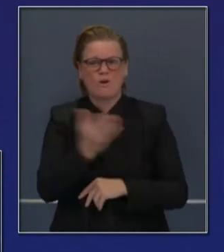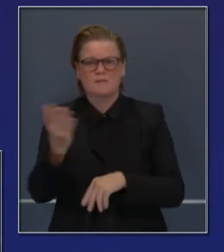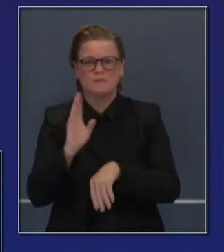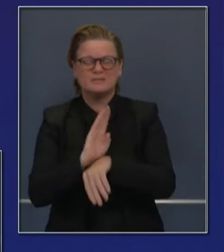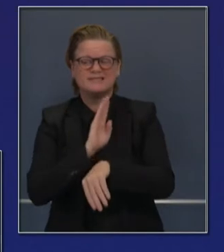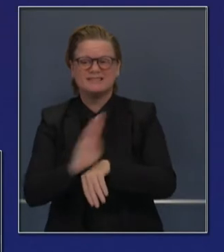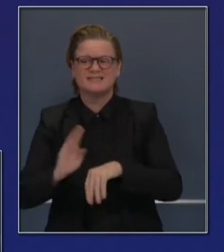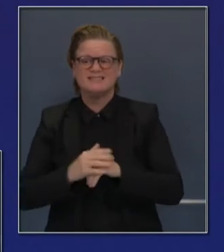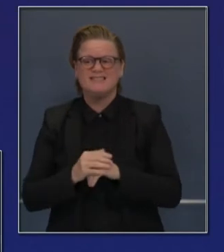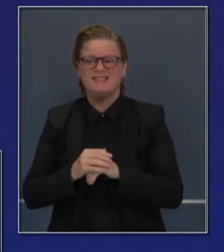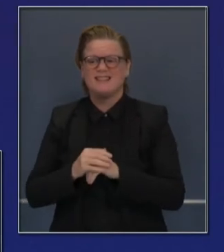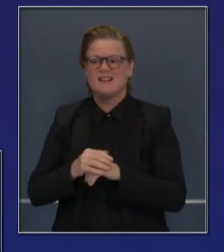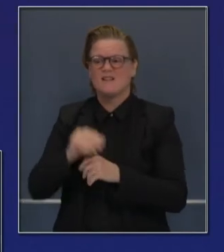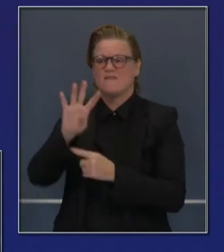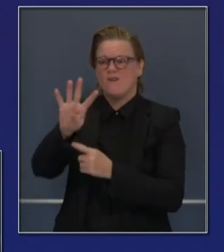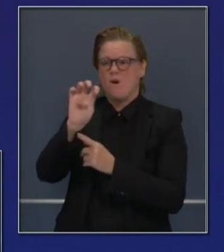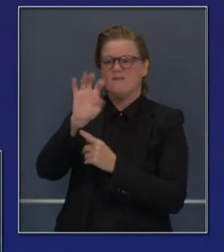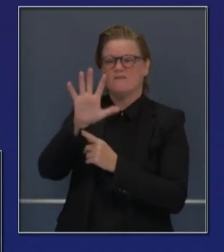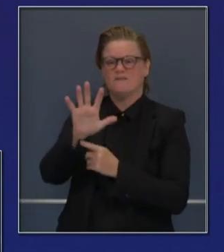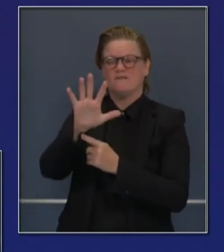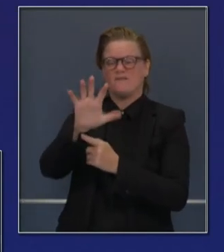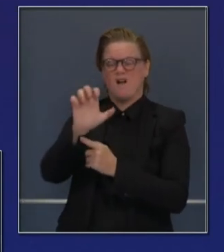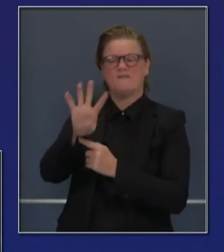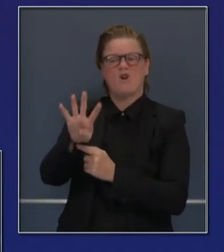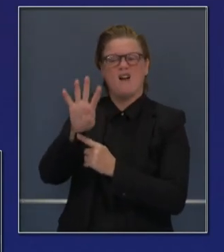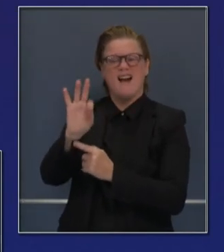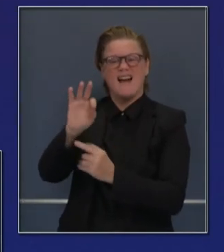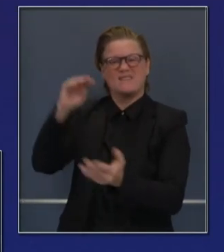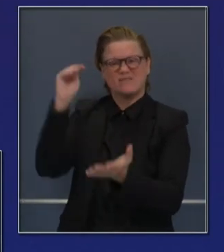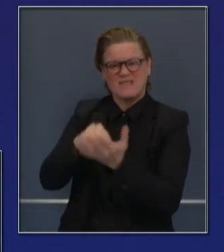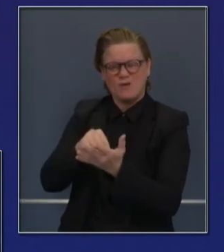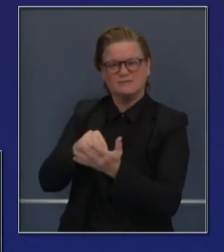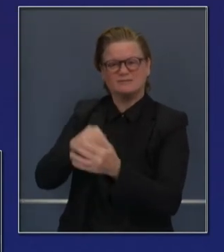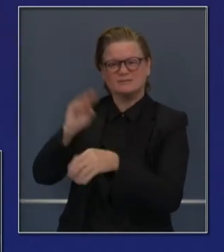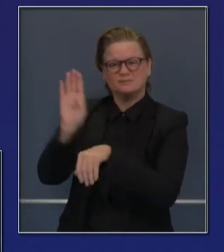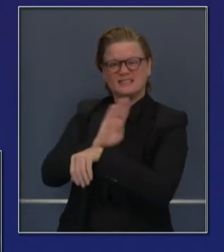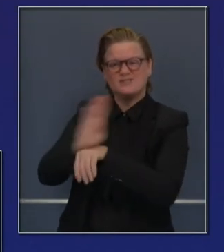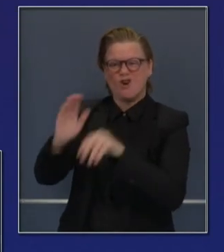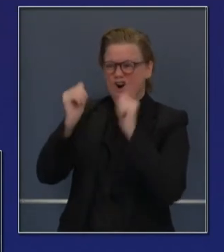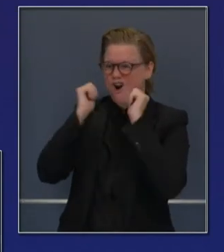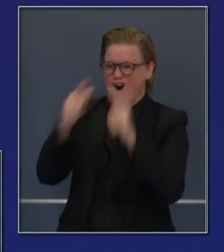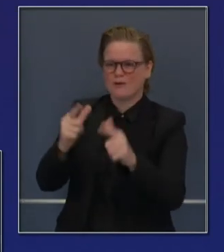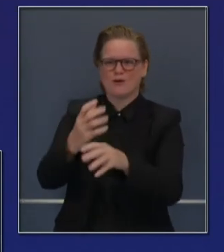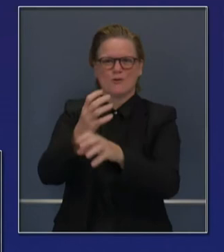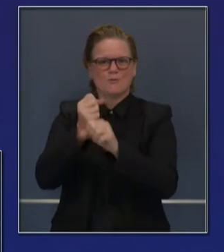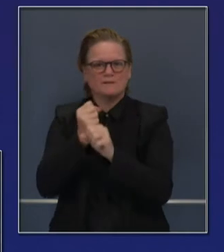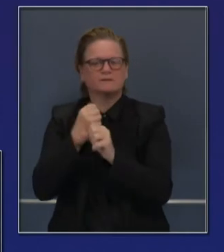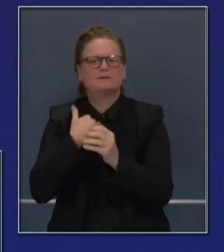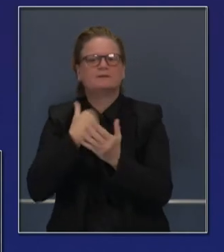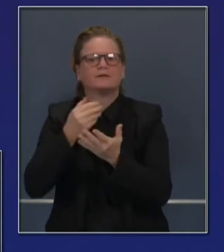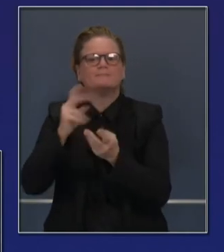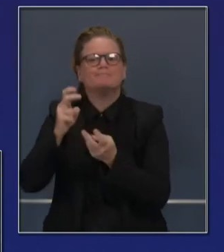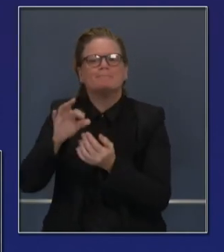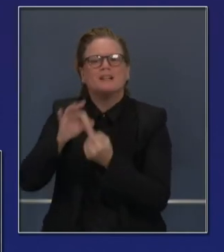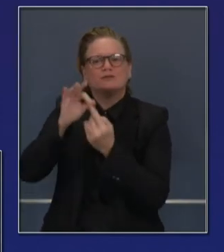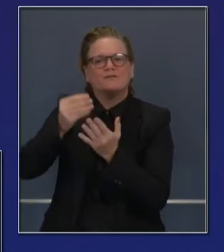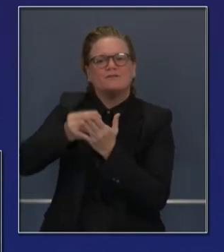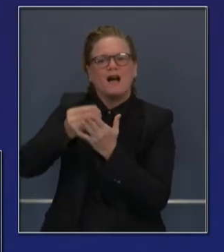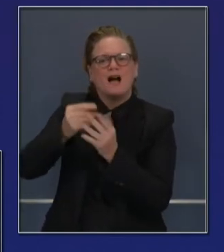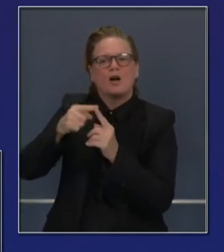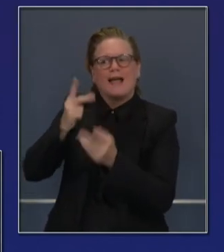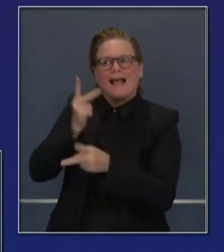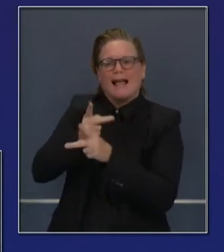549,000 businesses have received one portion of those loans. $34 billion have been received. These loan